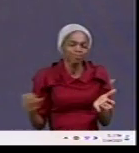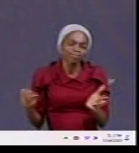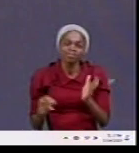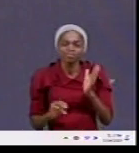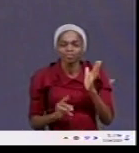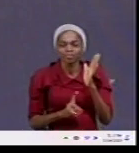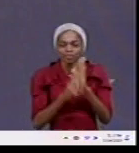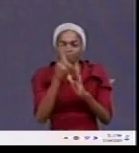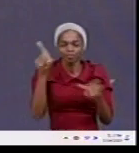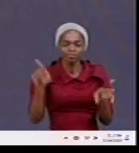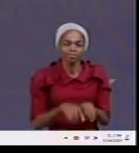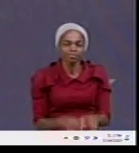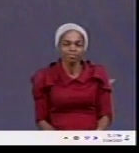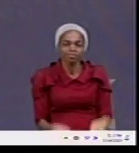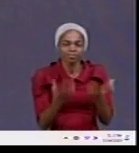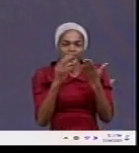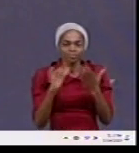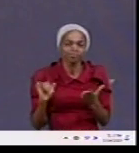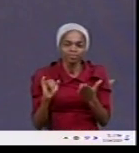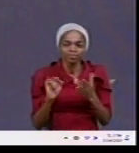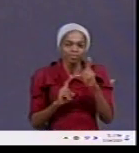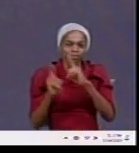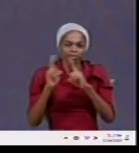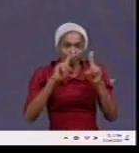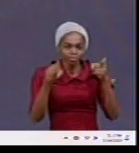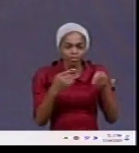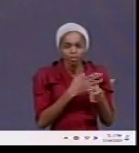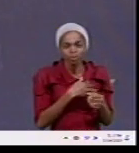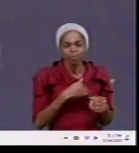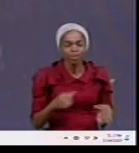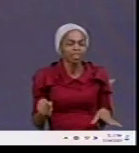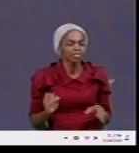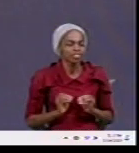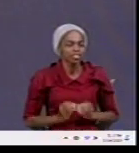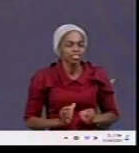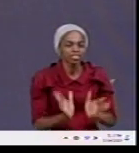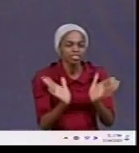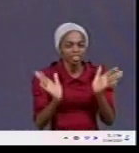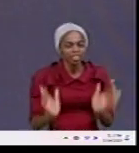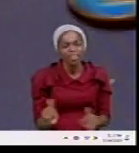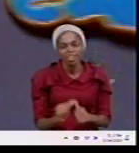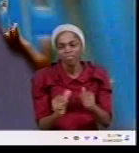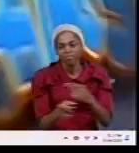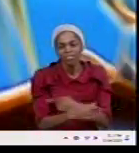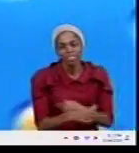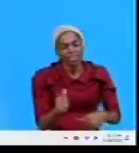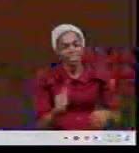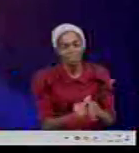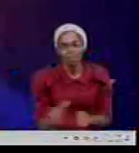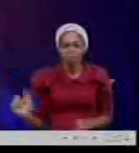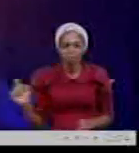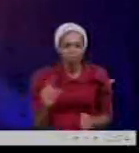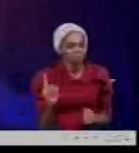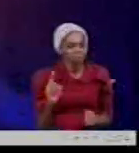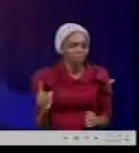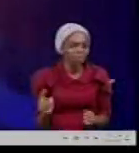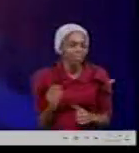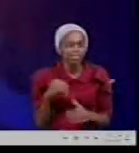and the Lord bless you bountifully in Jesus' name. Thank you. God bless you.